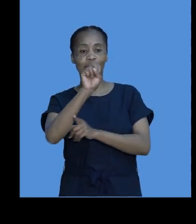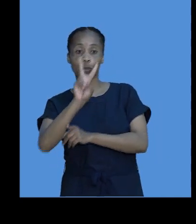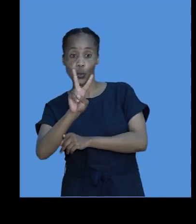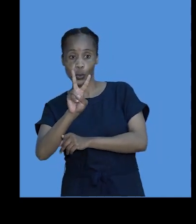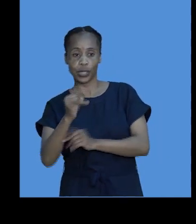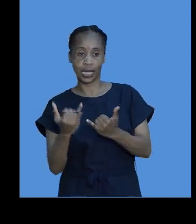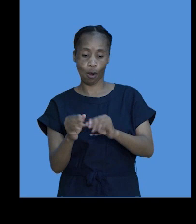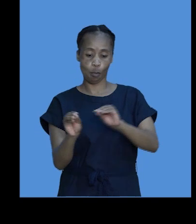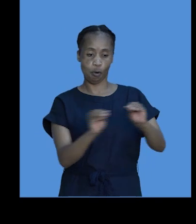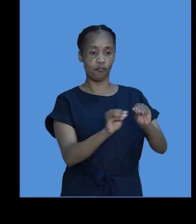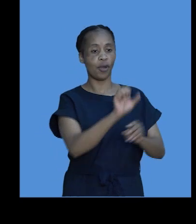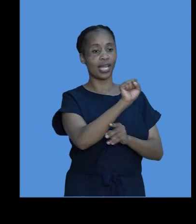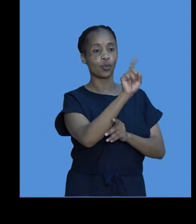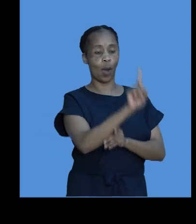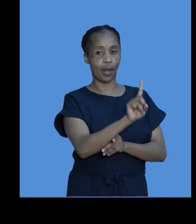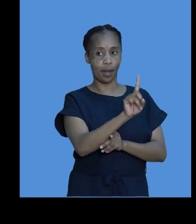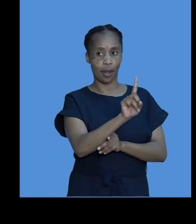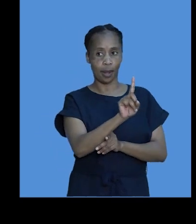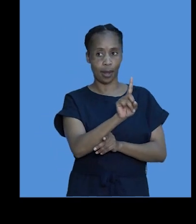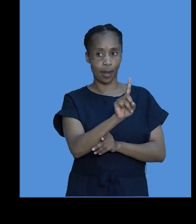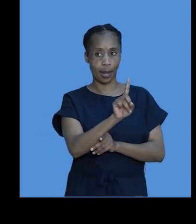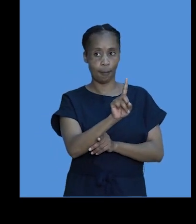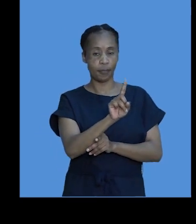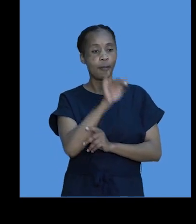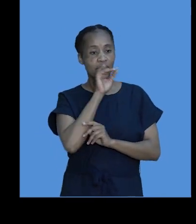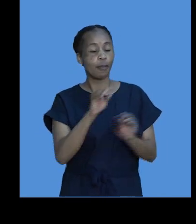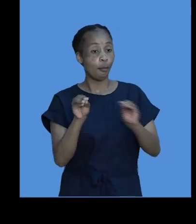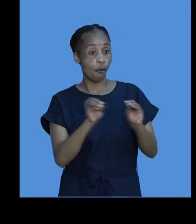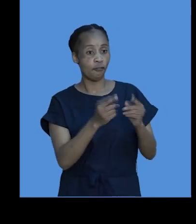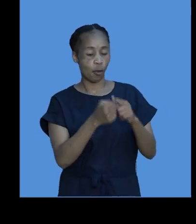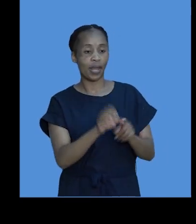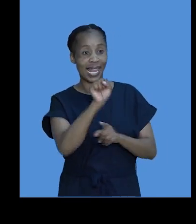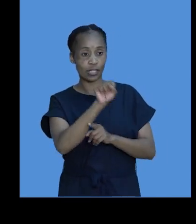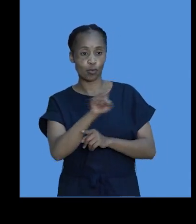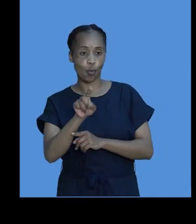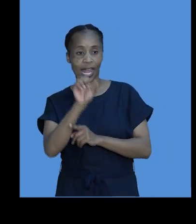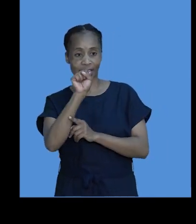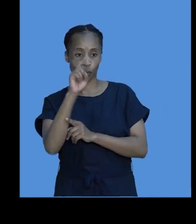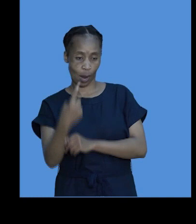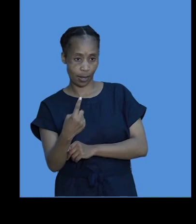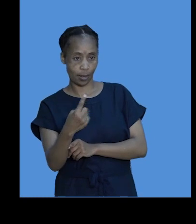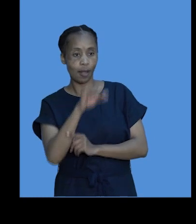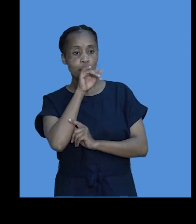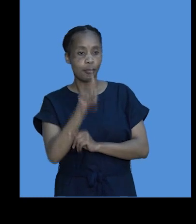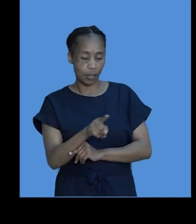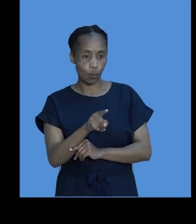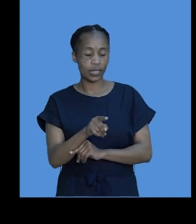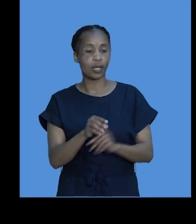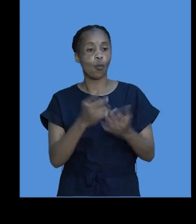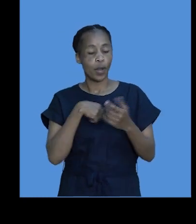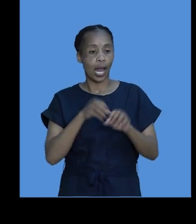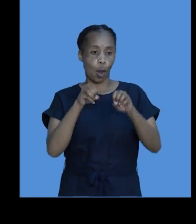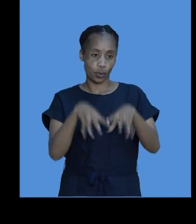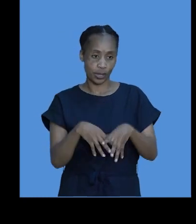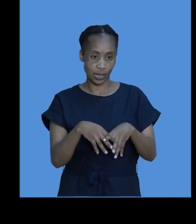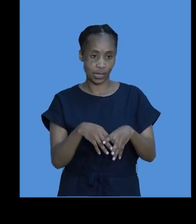S to S1 there. So when our supply curve shifts from S to S1, it means we are supplying less there.